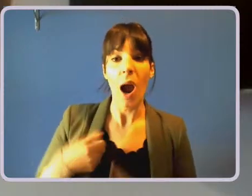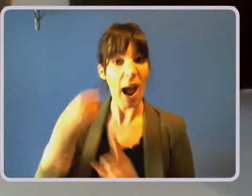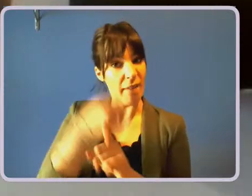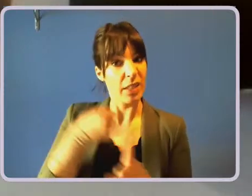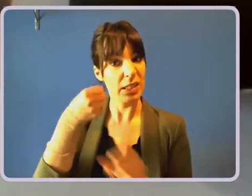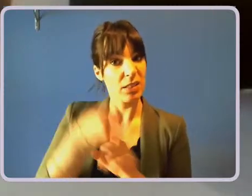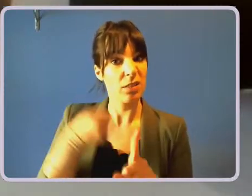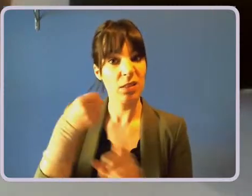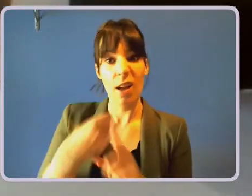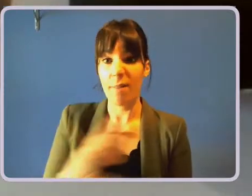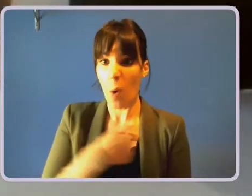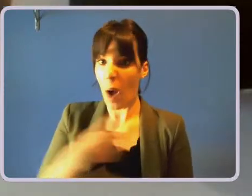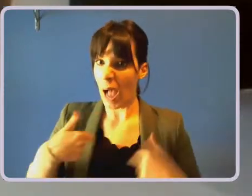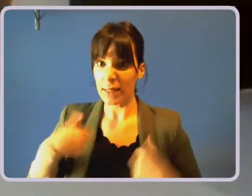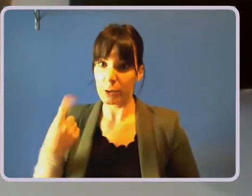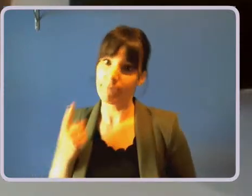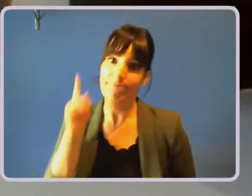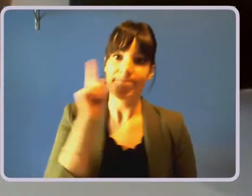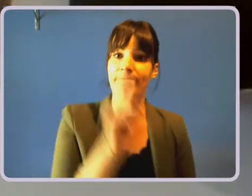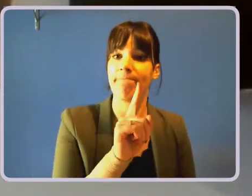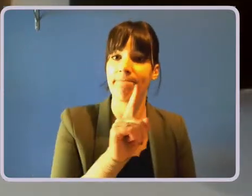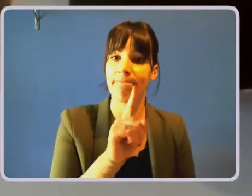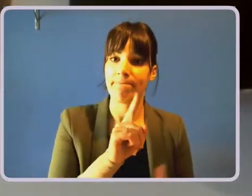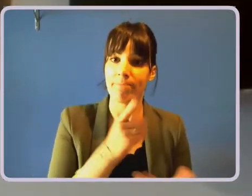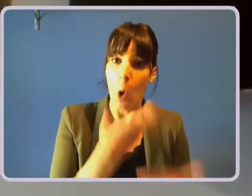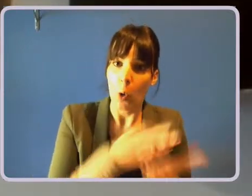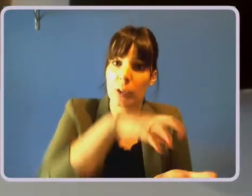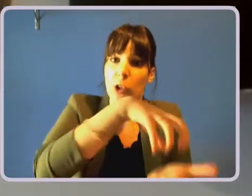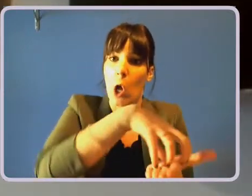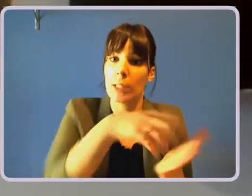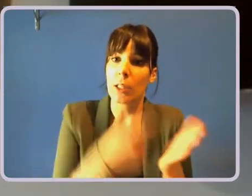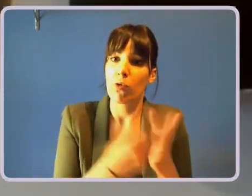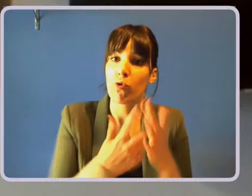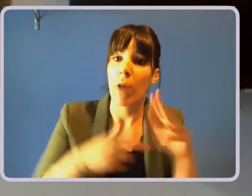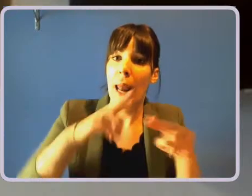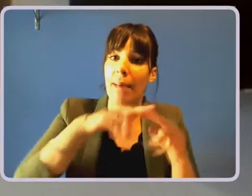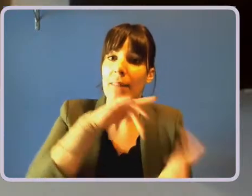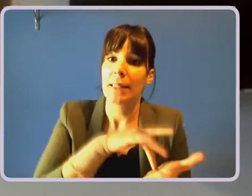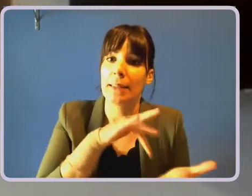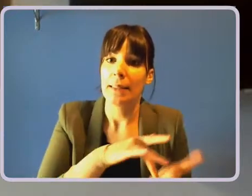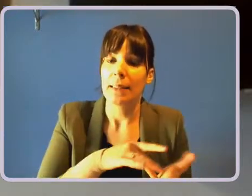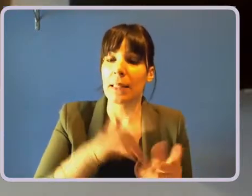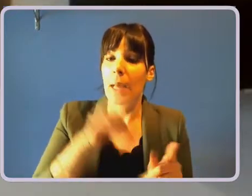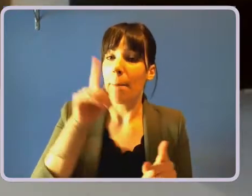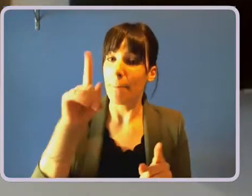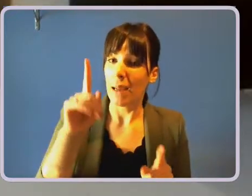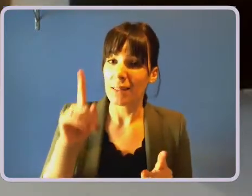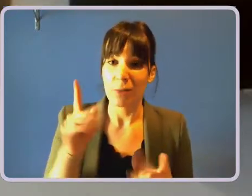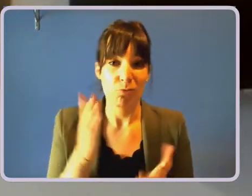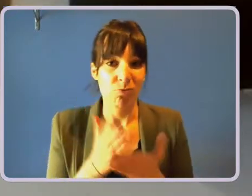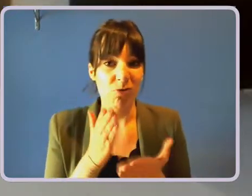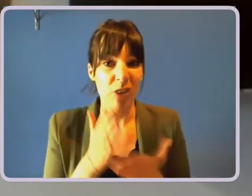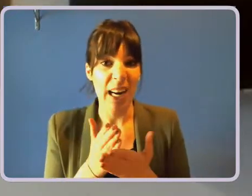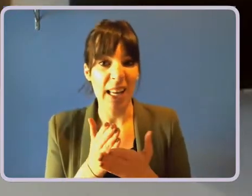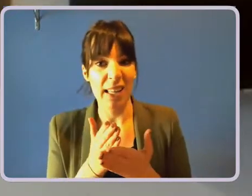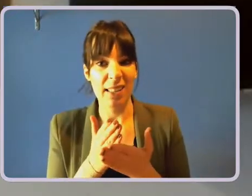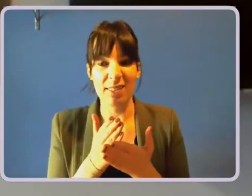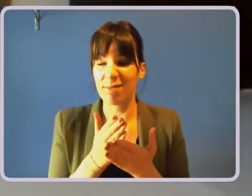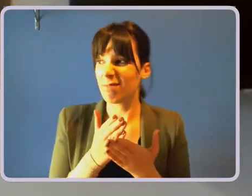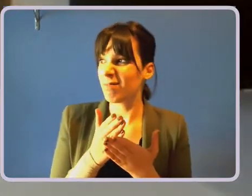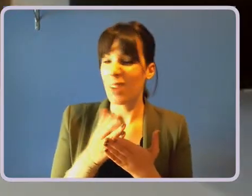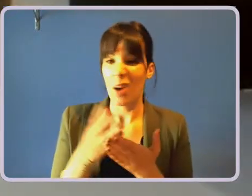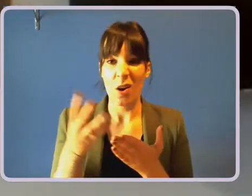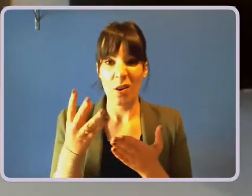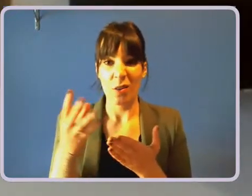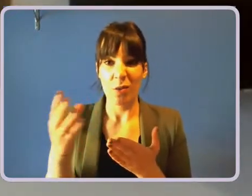be at relief centres. But it did show up a few flaws in that, you know, from a contingency point of view and funding,